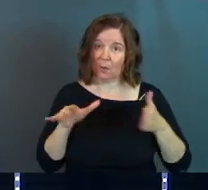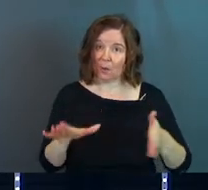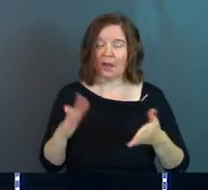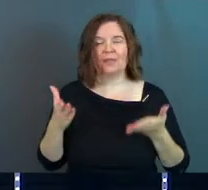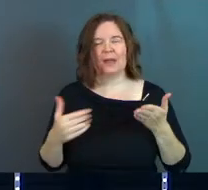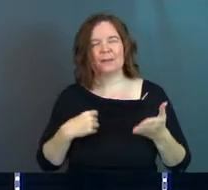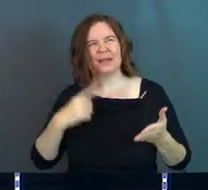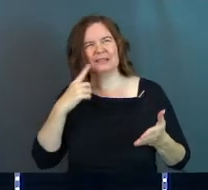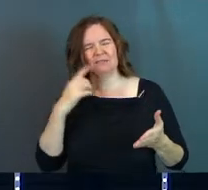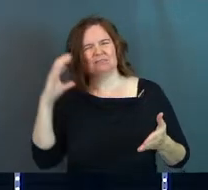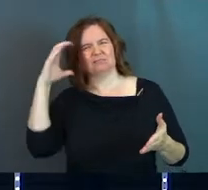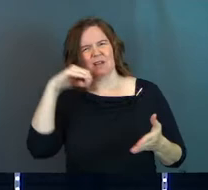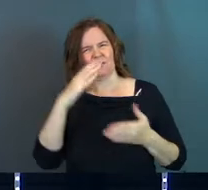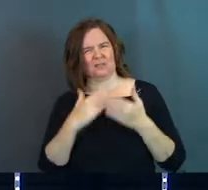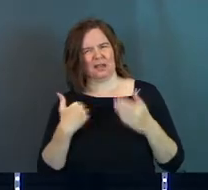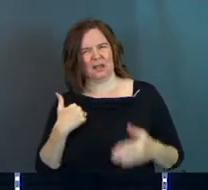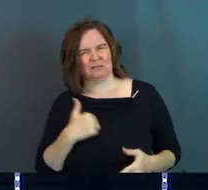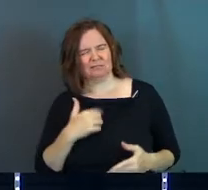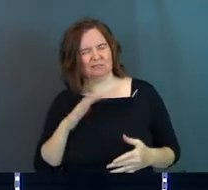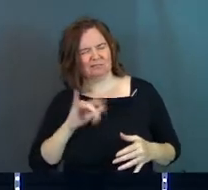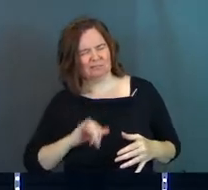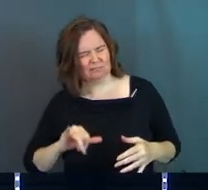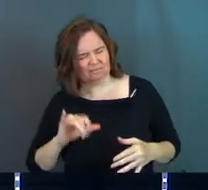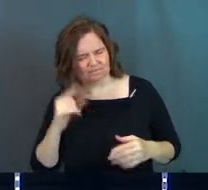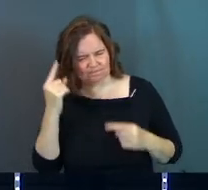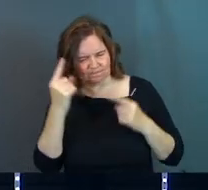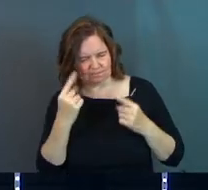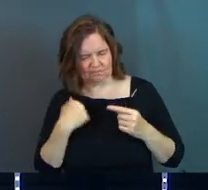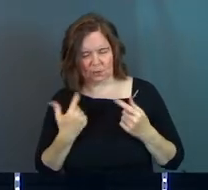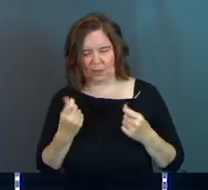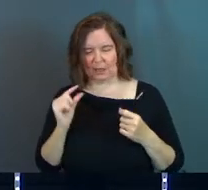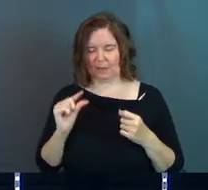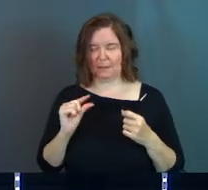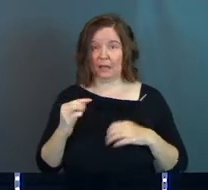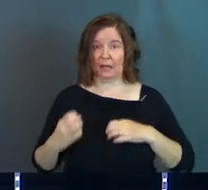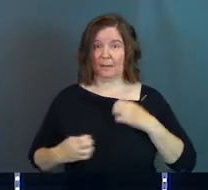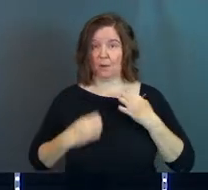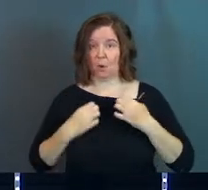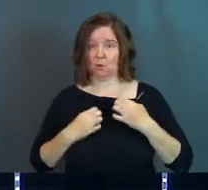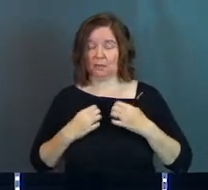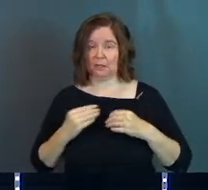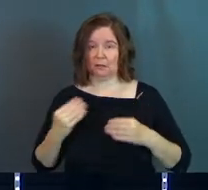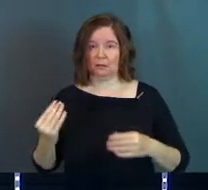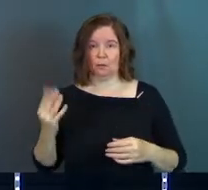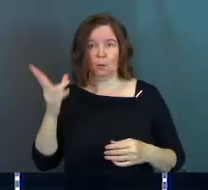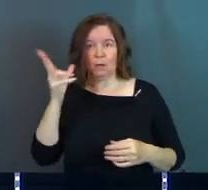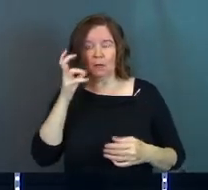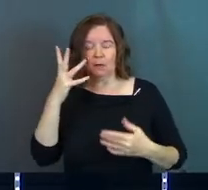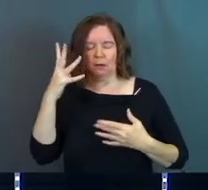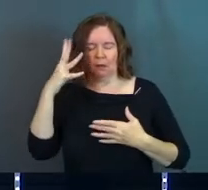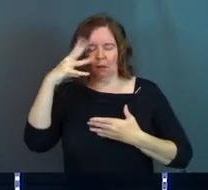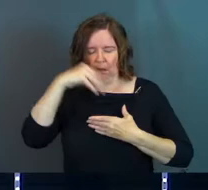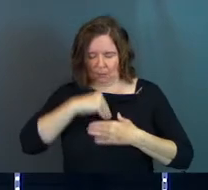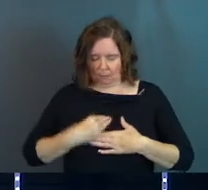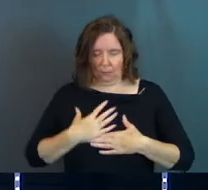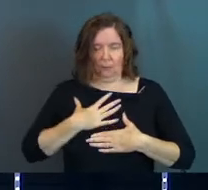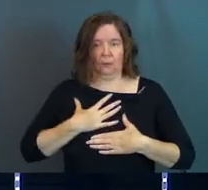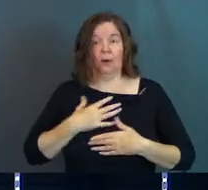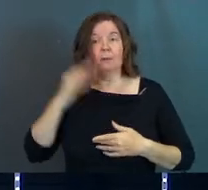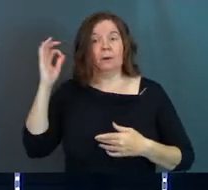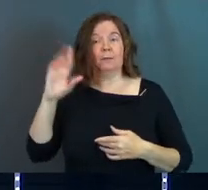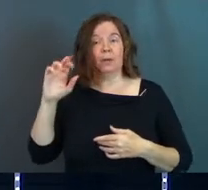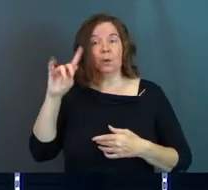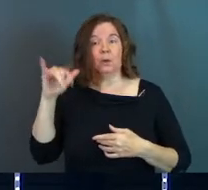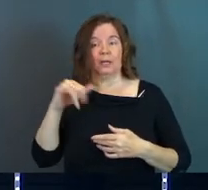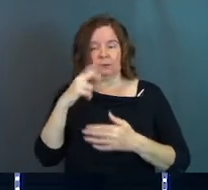And that might sound odd for some of us, but maybe we just think sometimes we get a little bit emotionally moved with music. But Pastor Ricky dove into